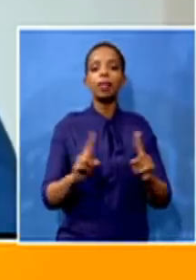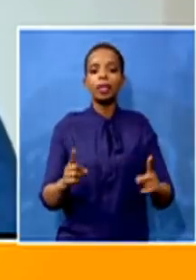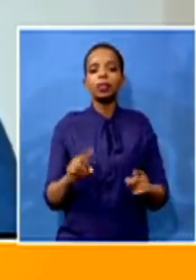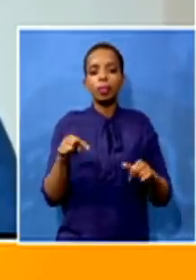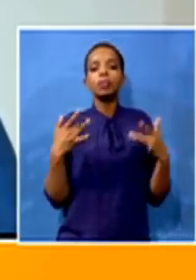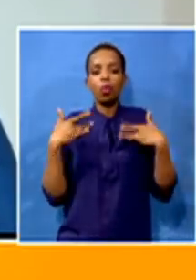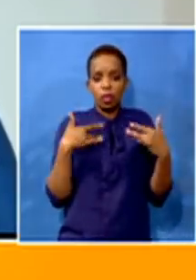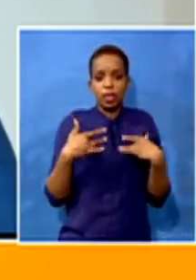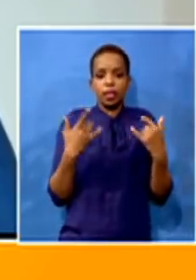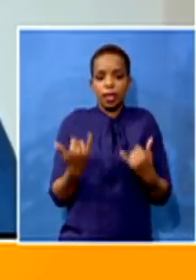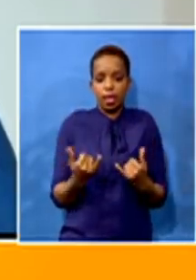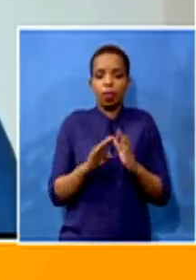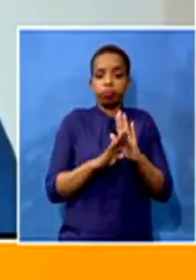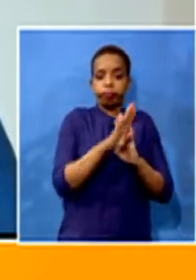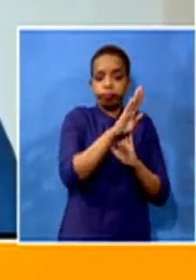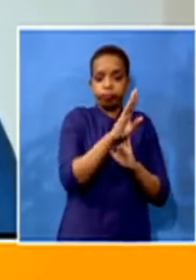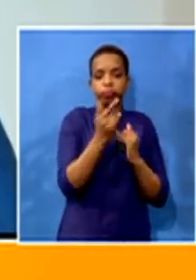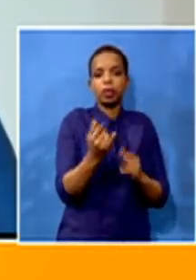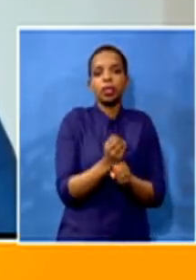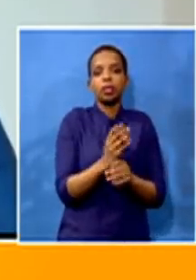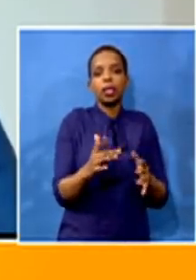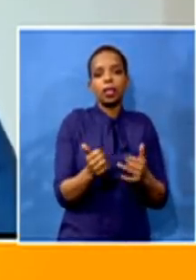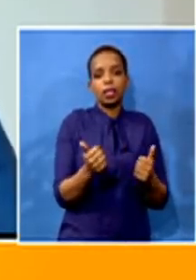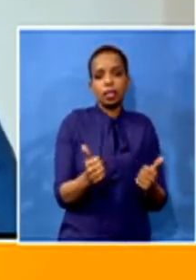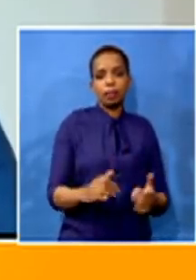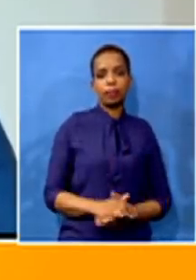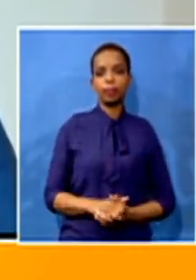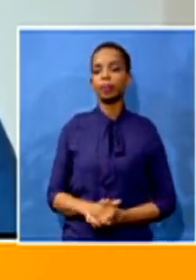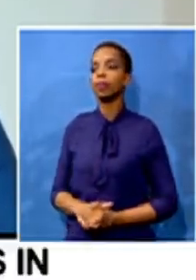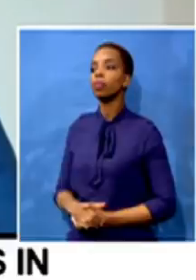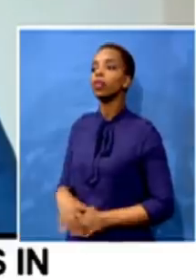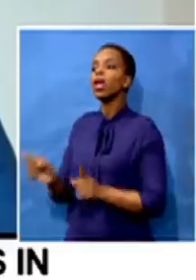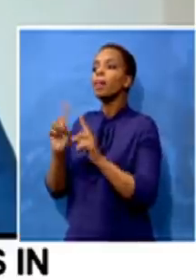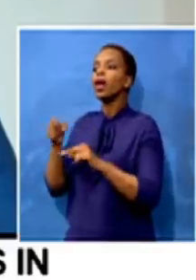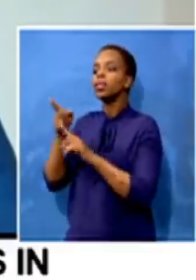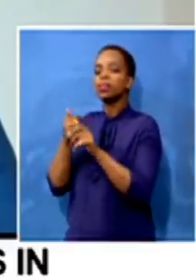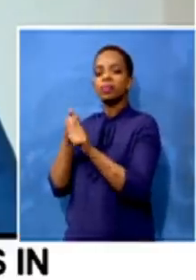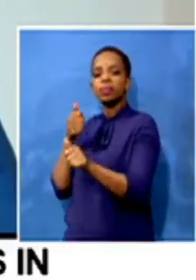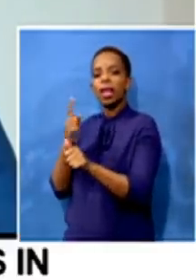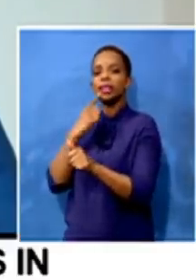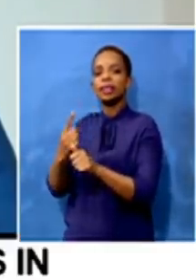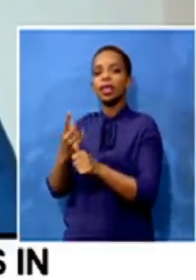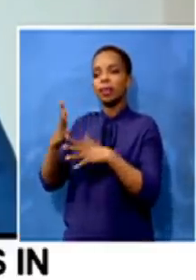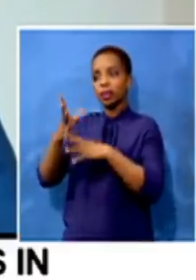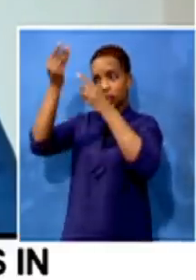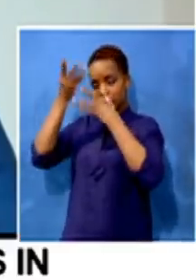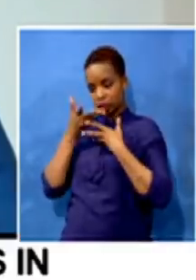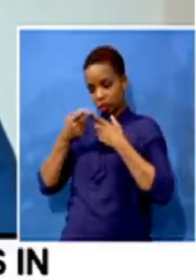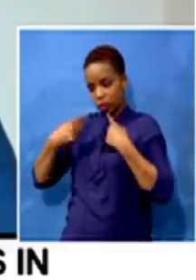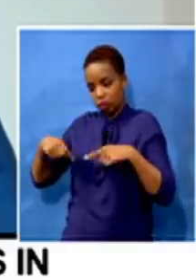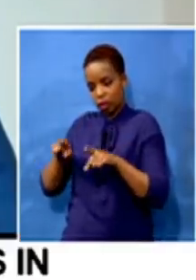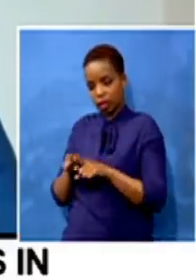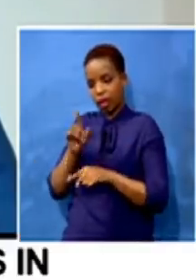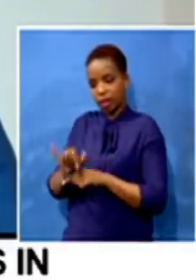So against that backdrop and with what you've just mentioned, and this is what we were told at the onset, that if